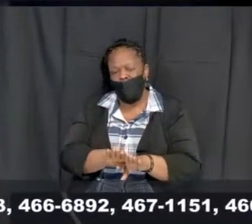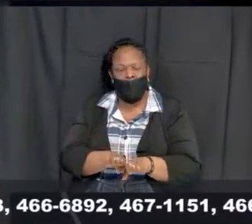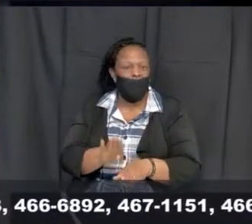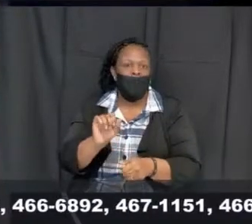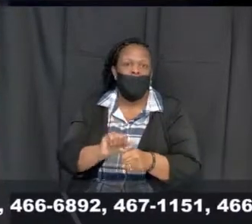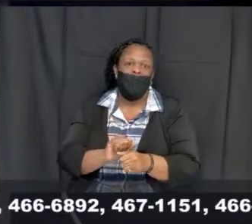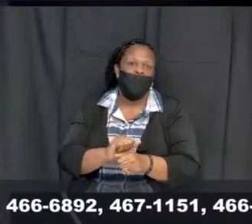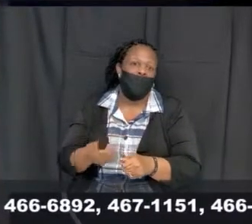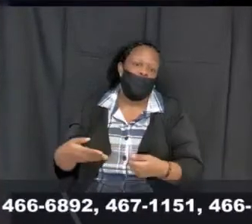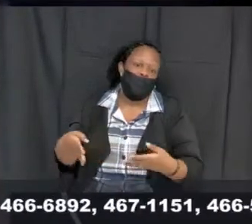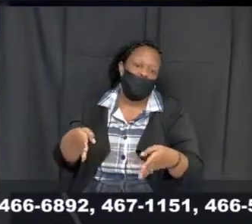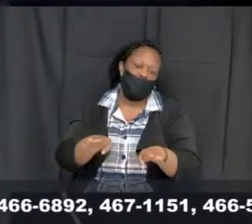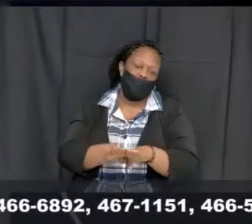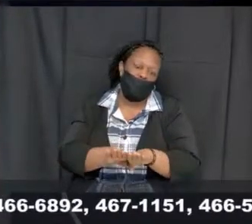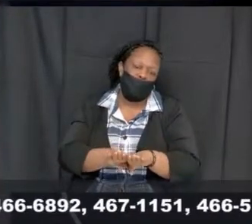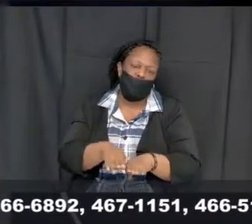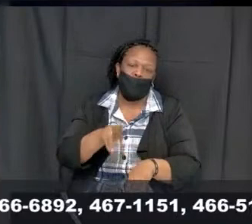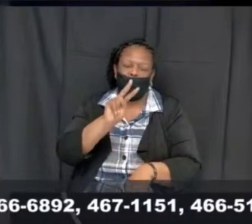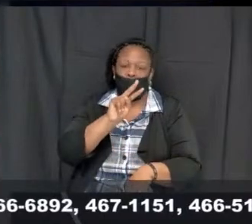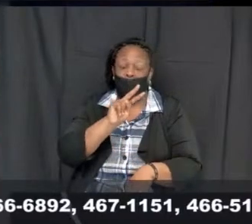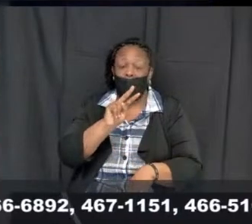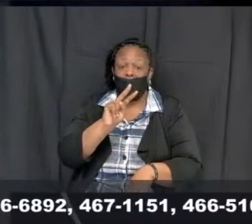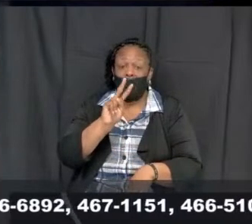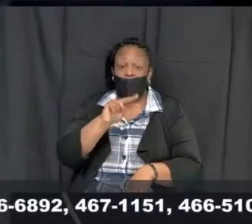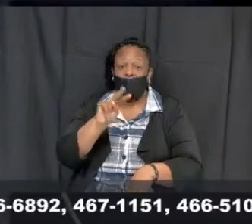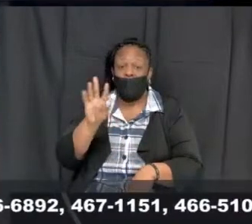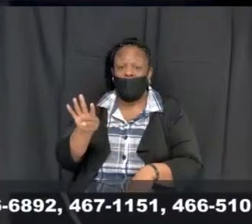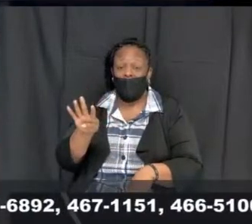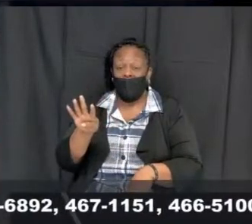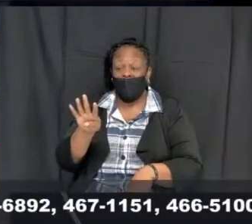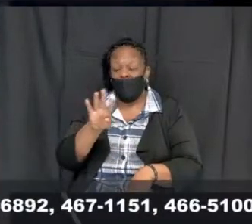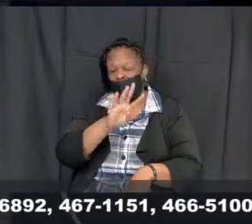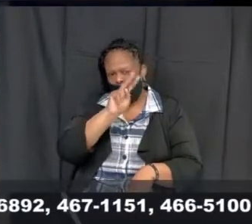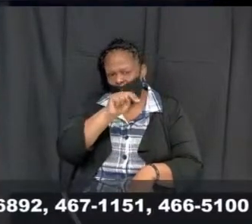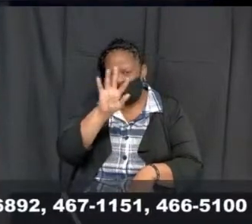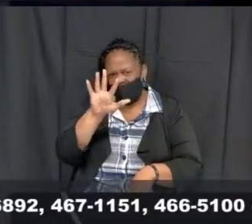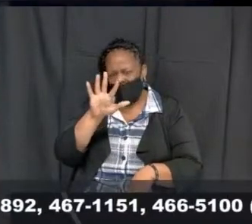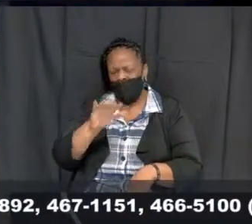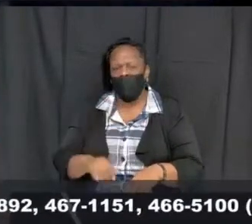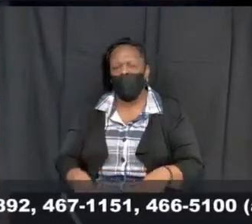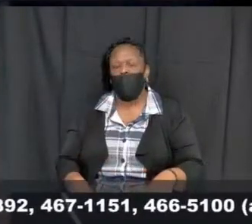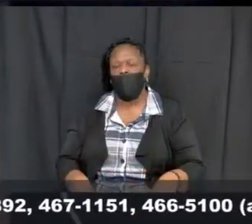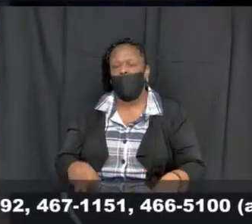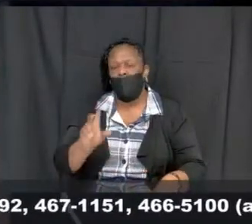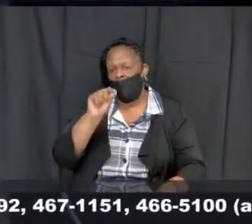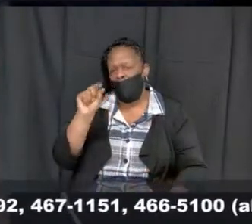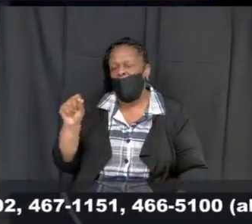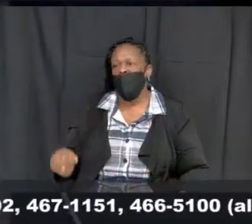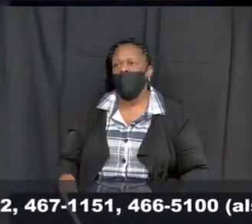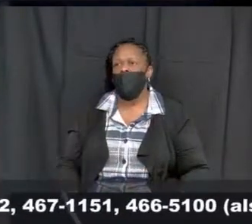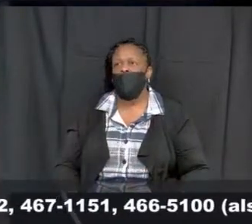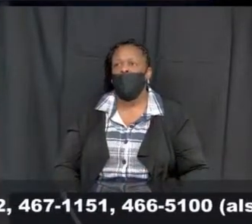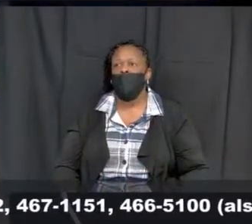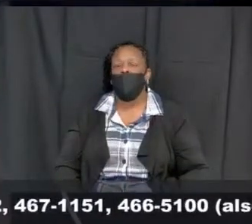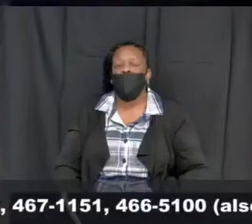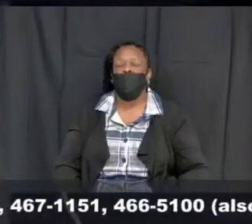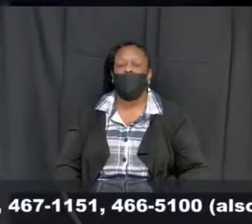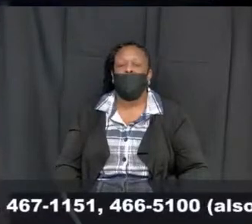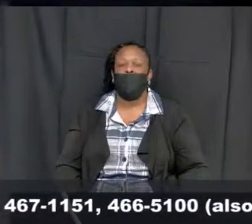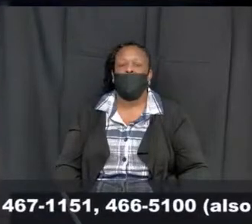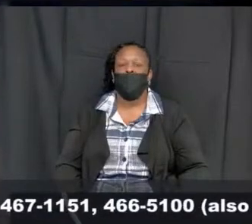the Federation. By the 31st of March, a week from today,